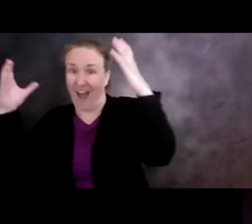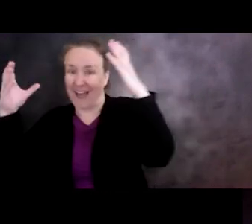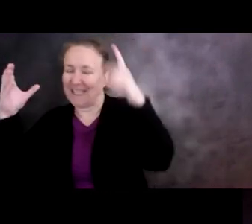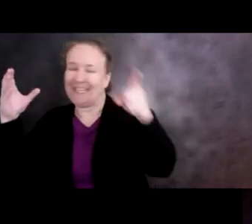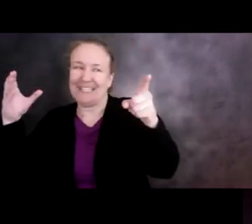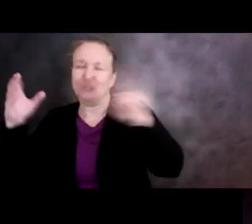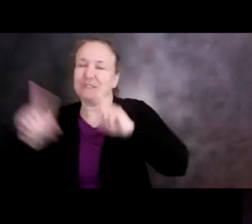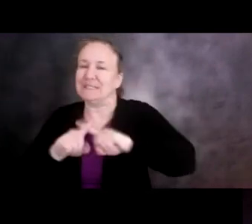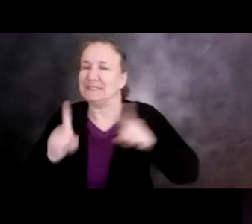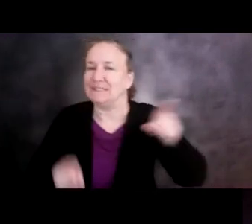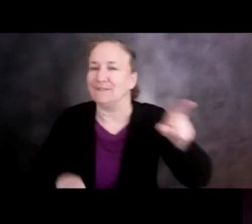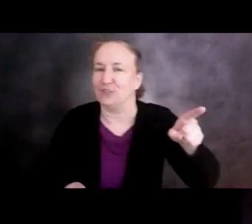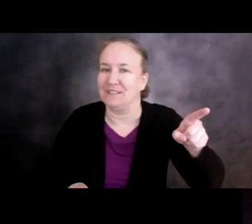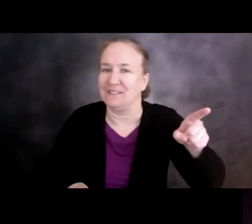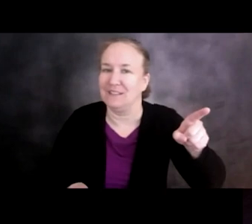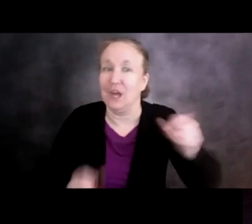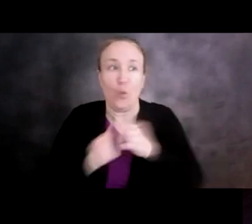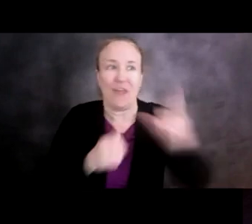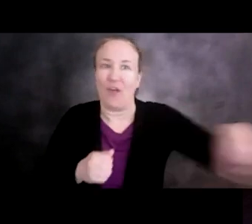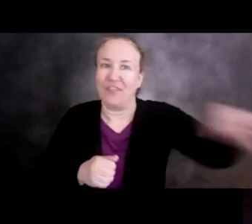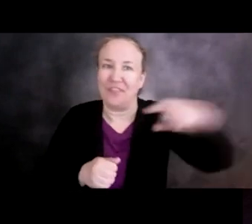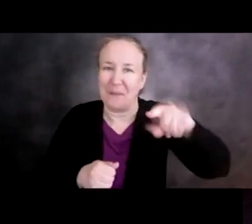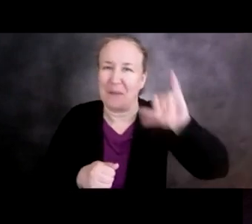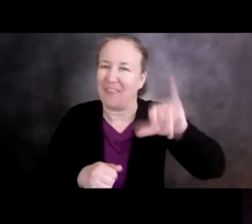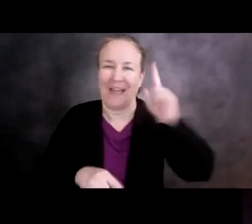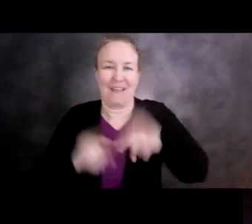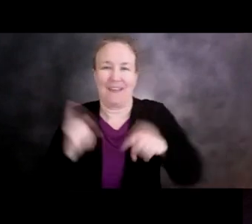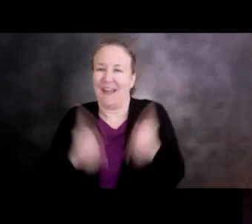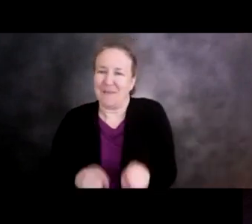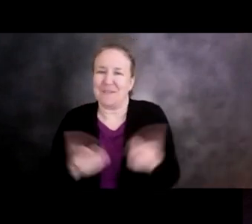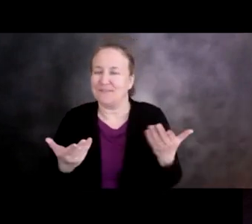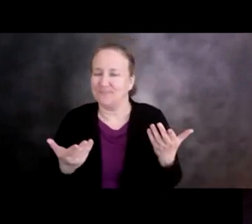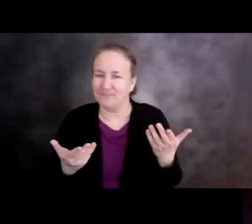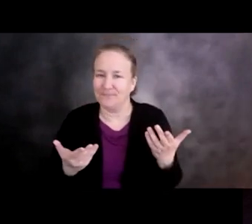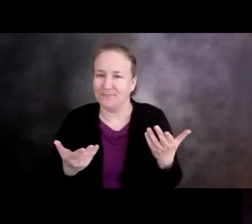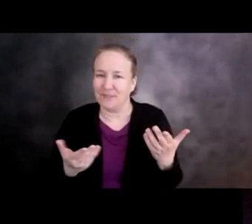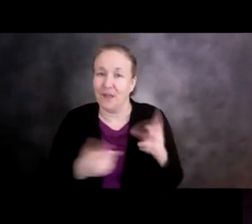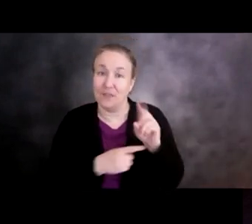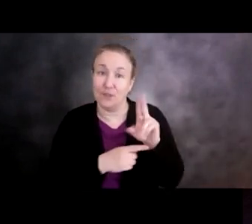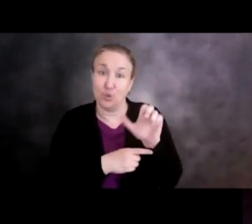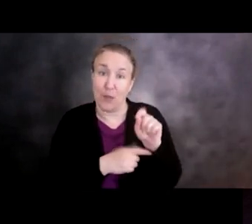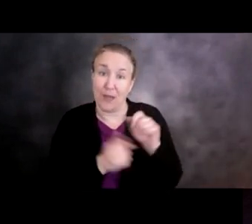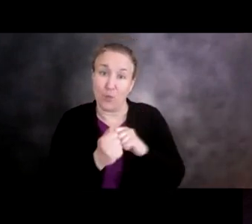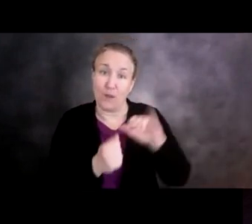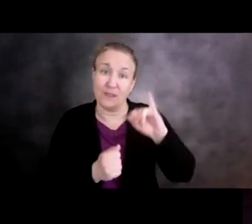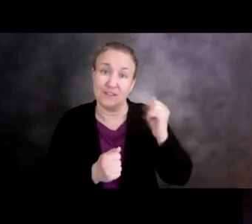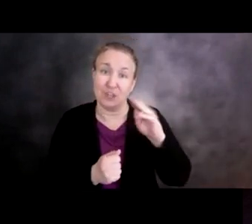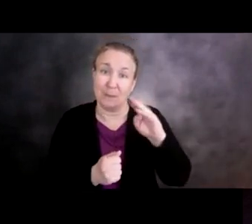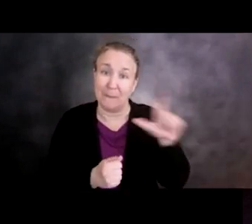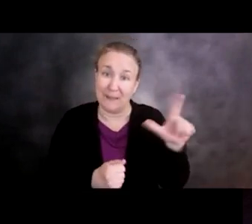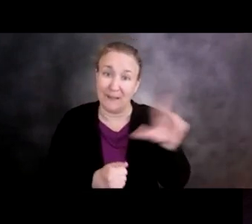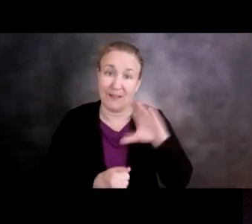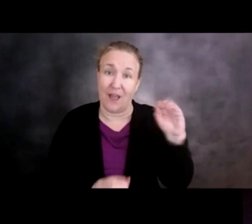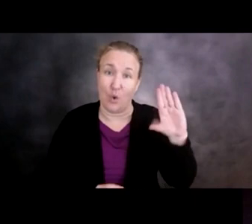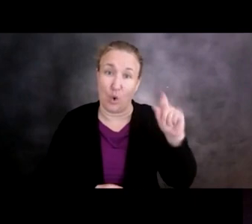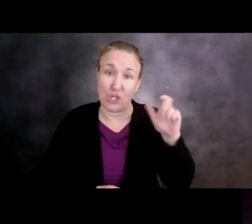doesn't exist without them. The duet that Jamil and Courtney do, that's about my mother and my